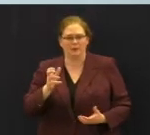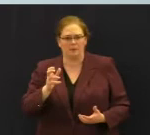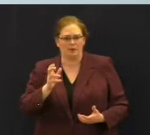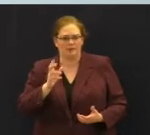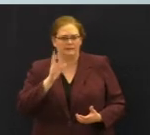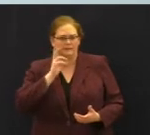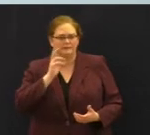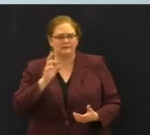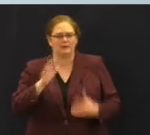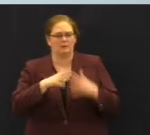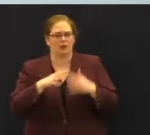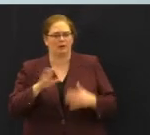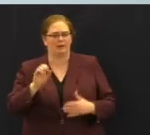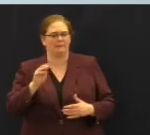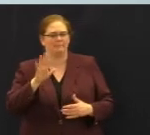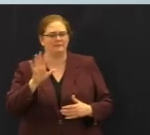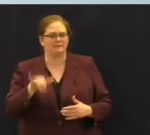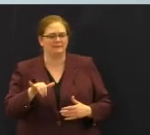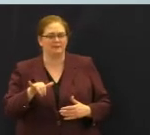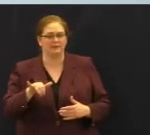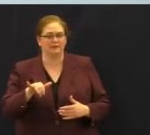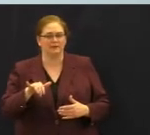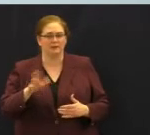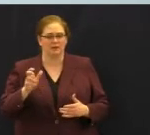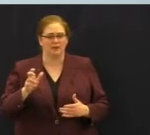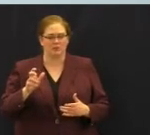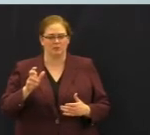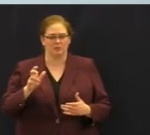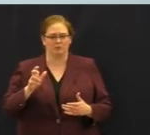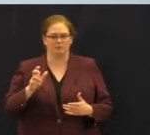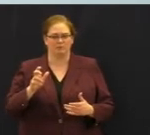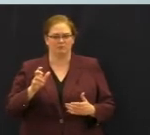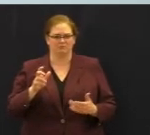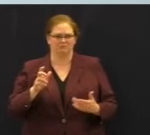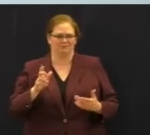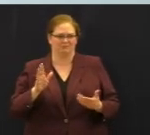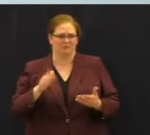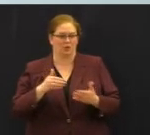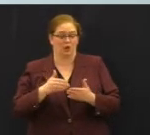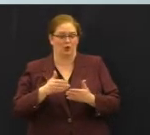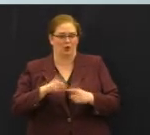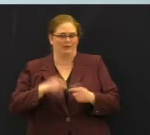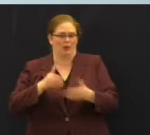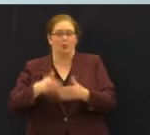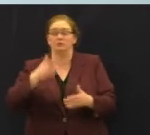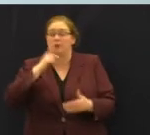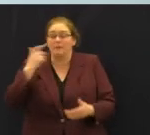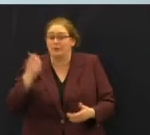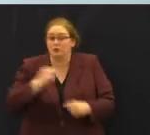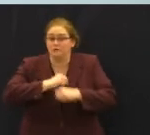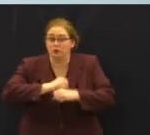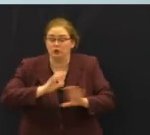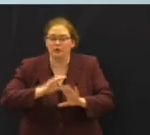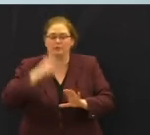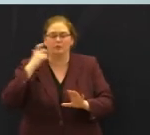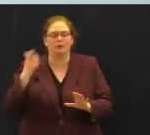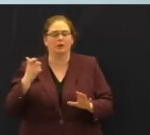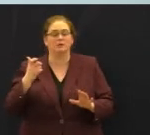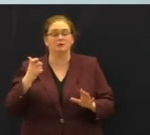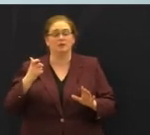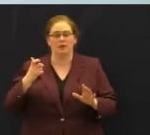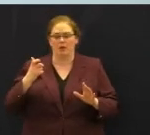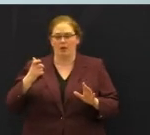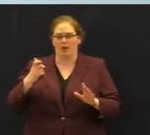embassy, the American embassy. They weren't able to get close to it. Not necessarily because of security, but because of the tens of thousands